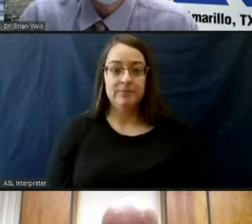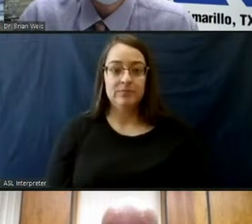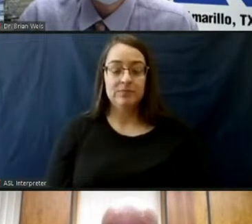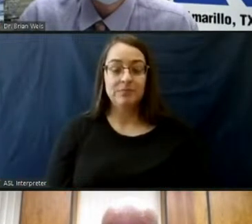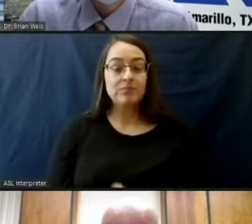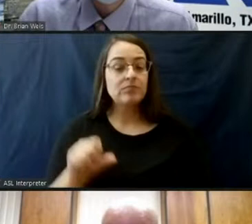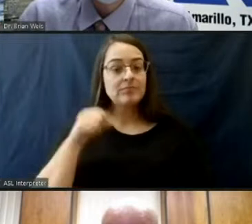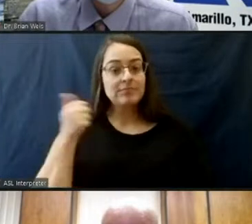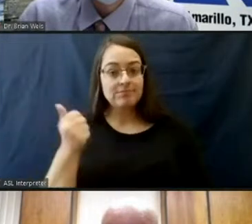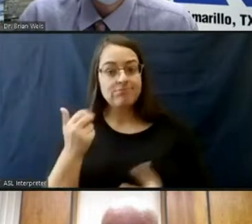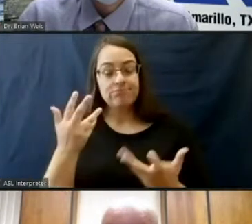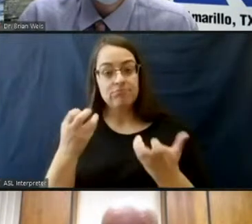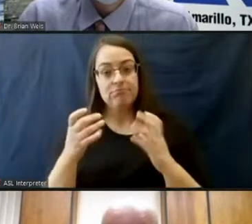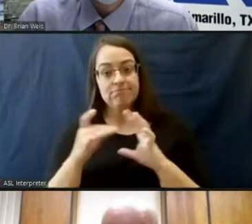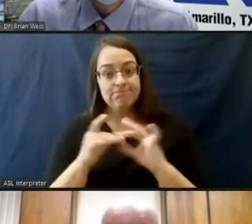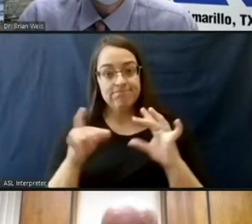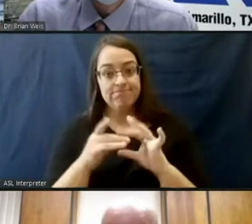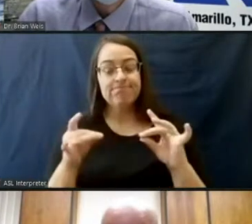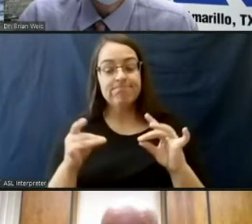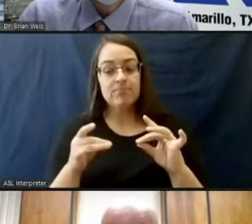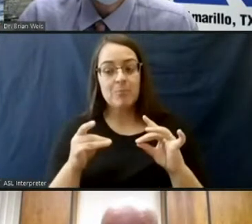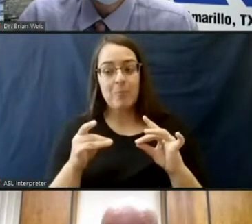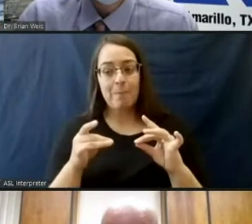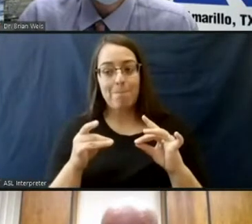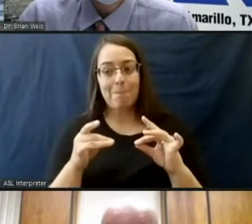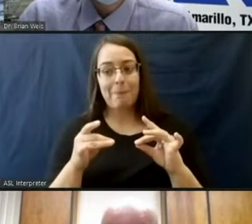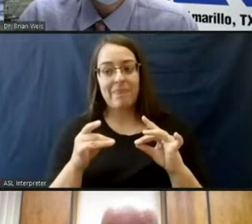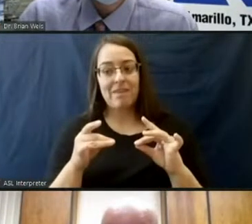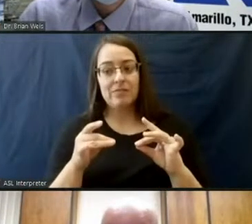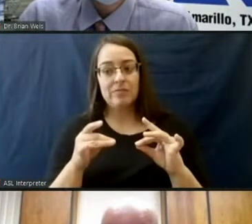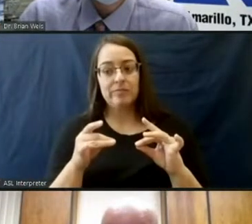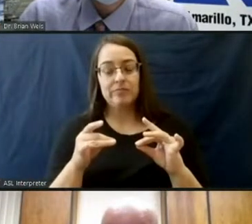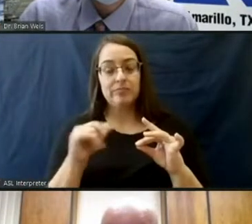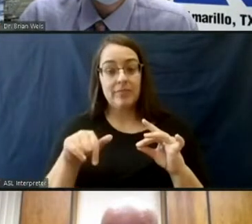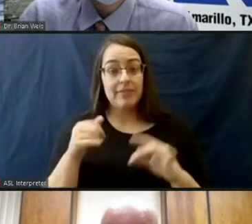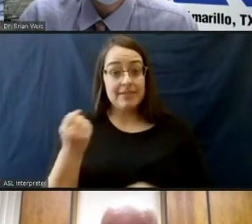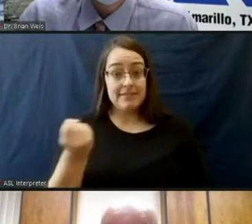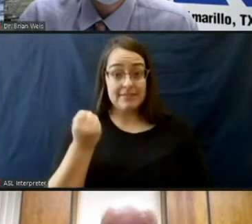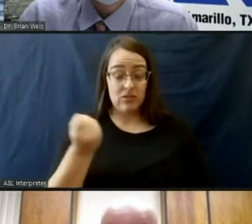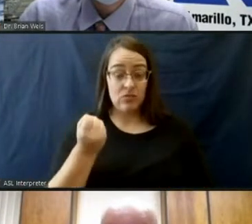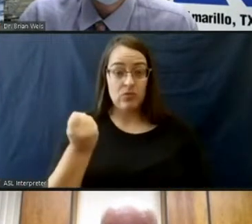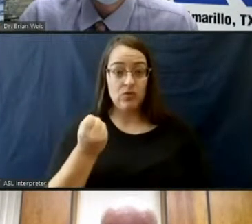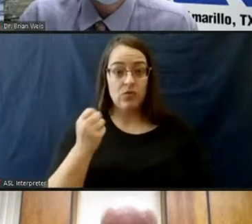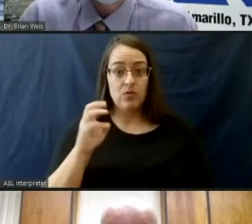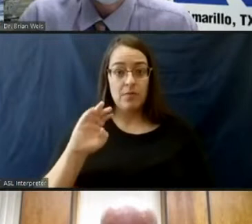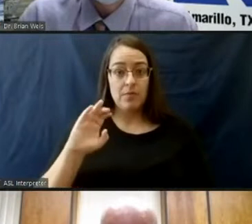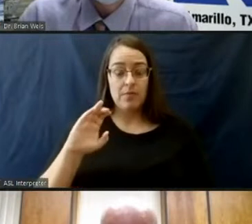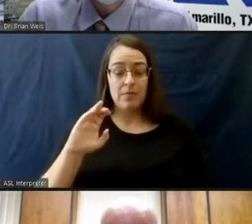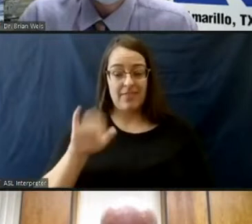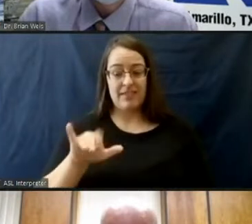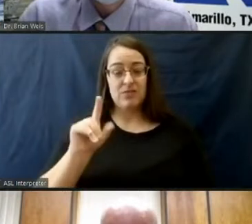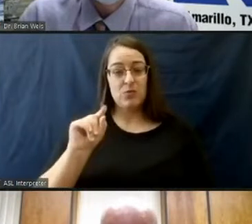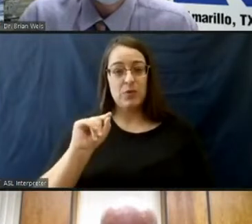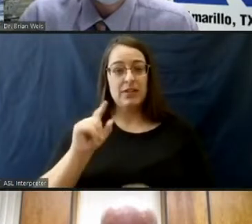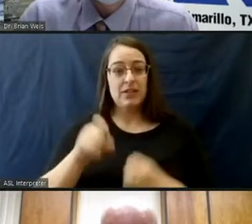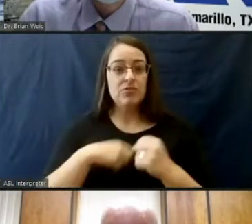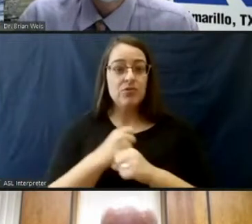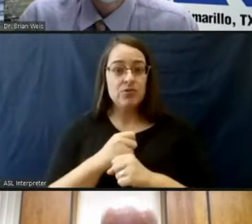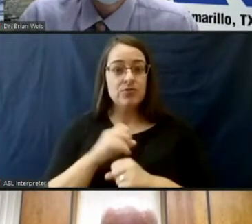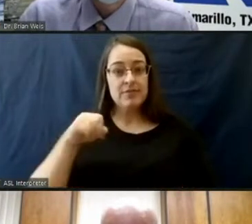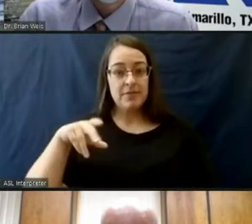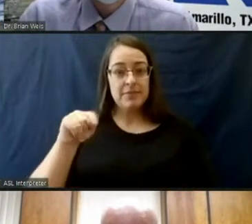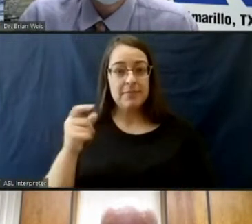The other thing I just want to mention here is this Saturday marks the 20th anniversary of September